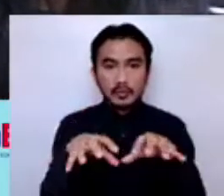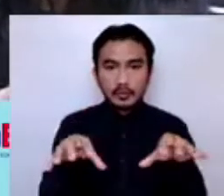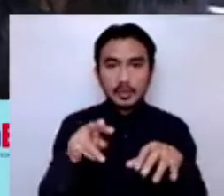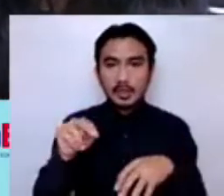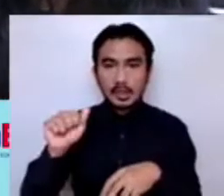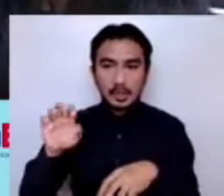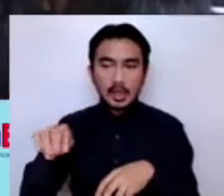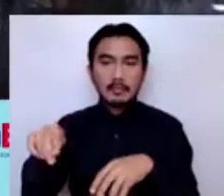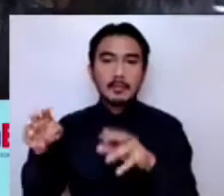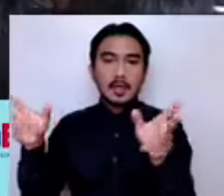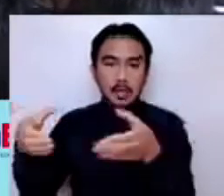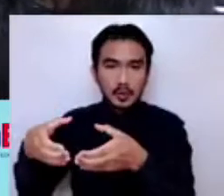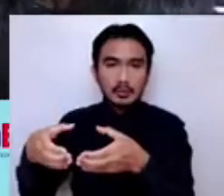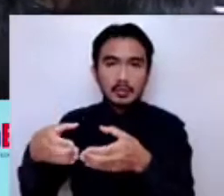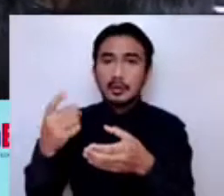improve